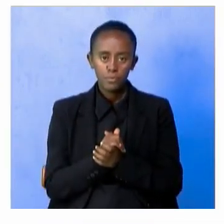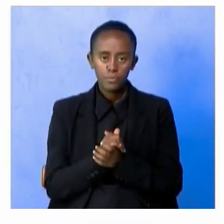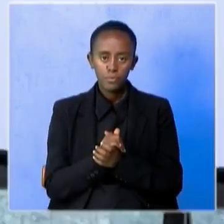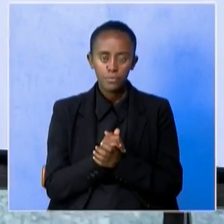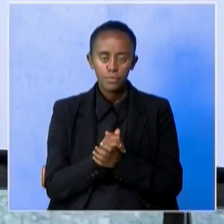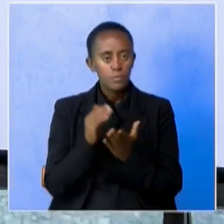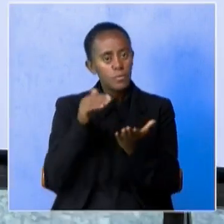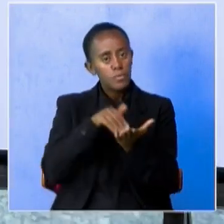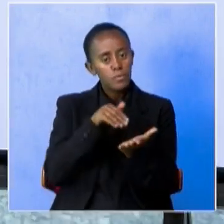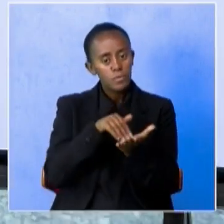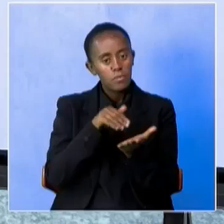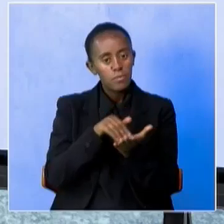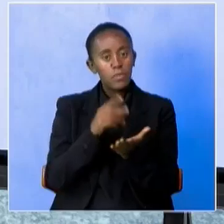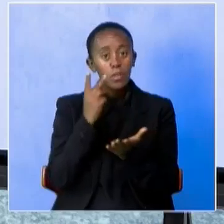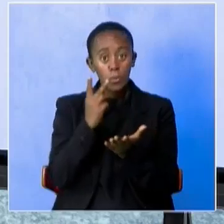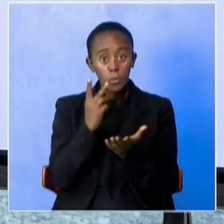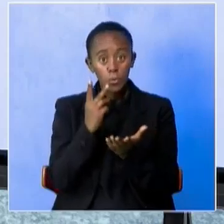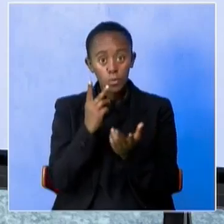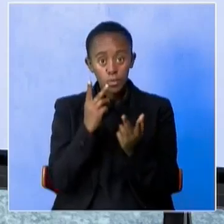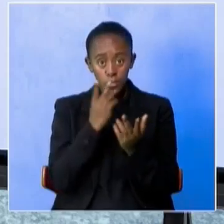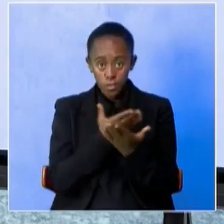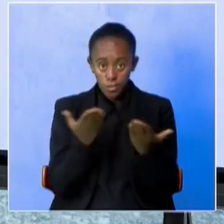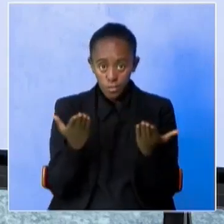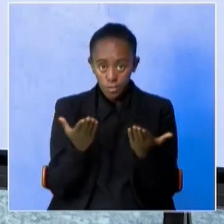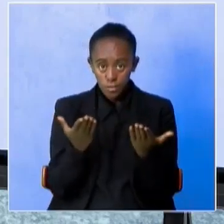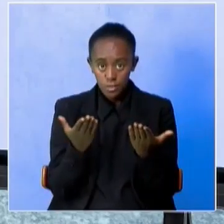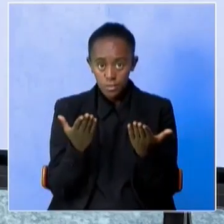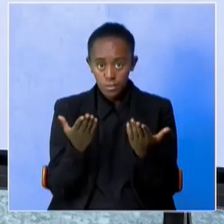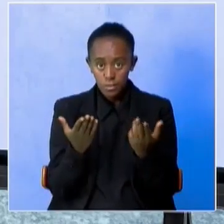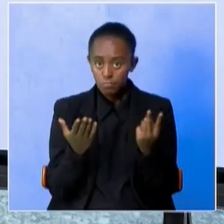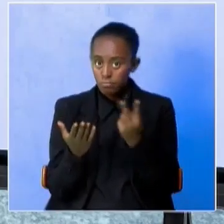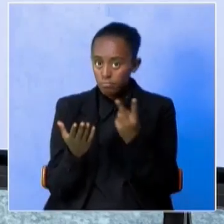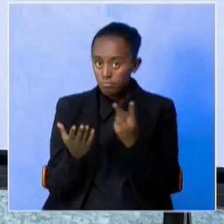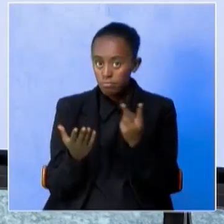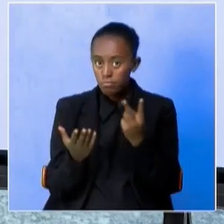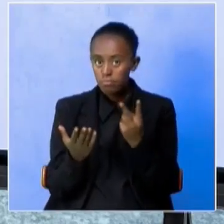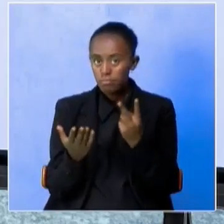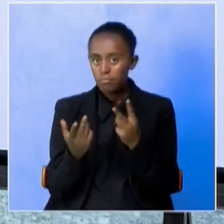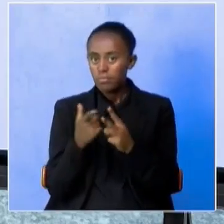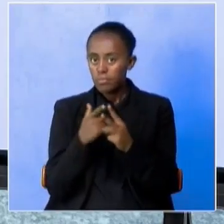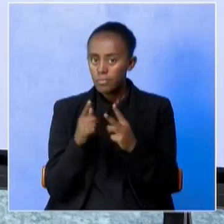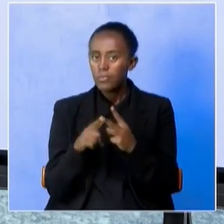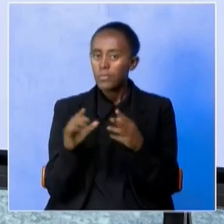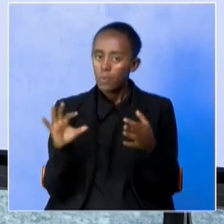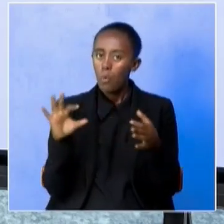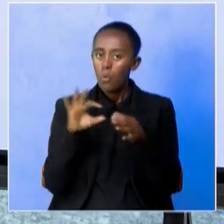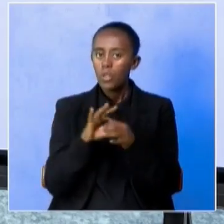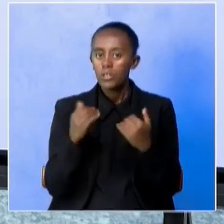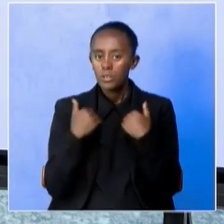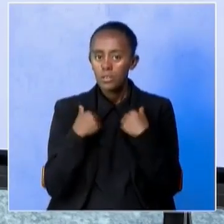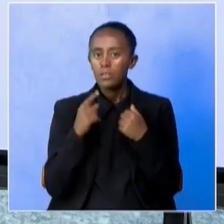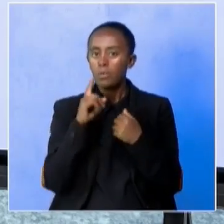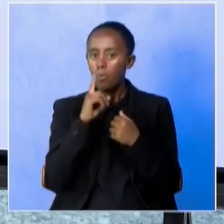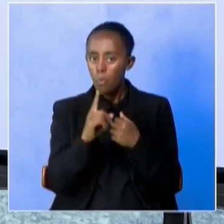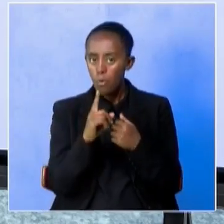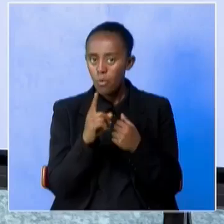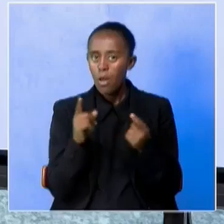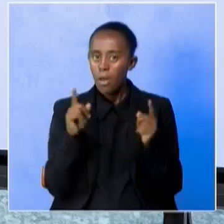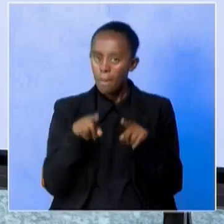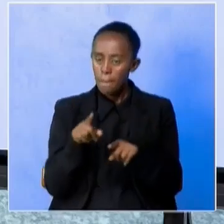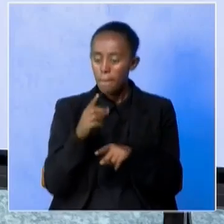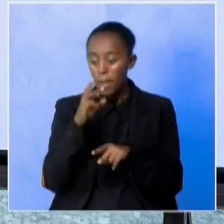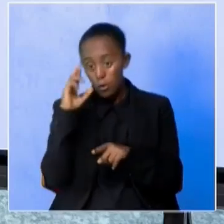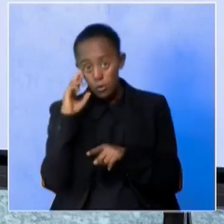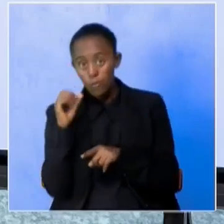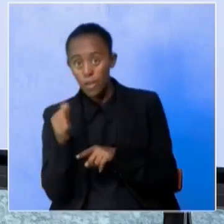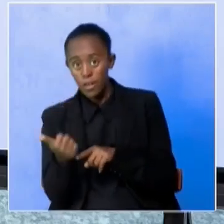So again, two things that happened. But two of them have a connection here. One of them happened because of the